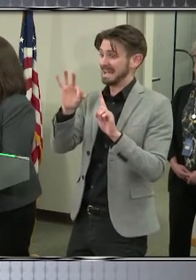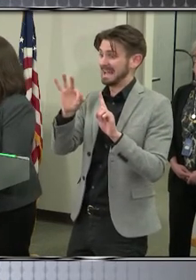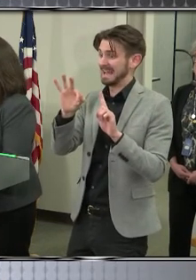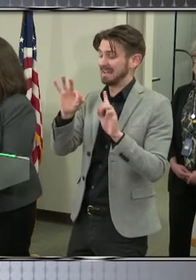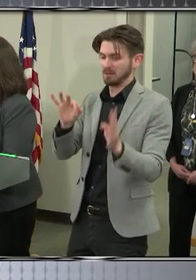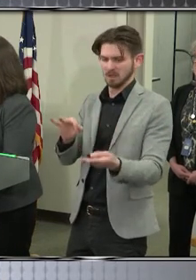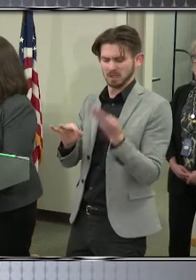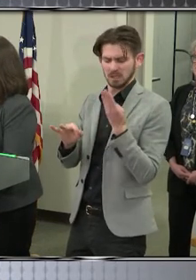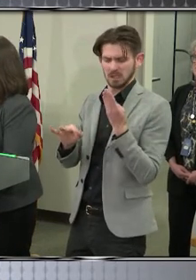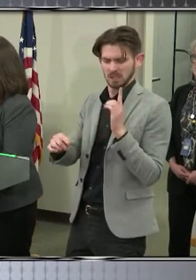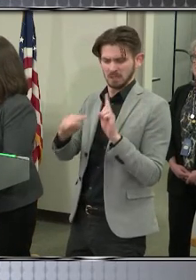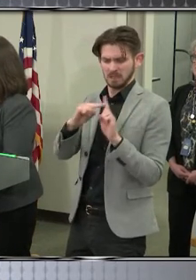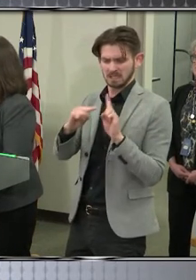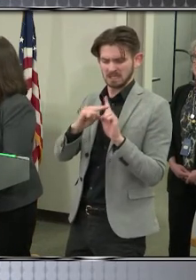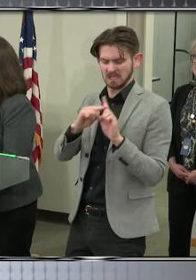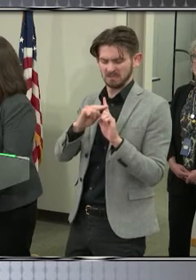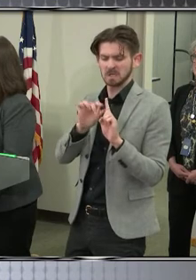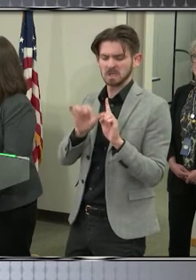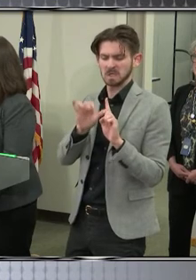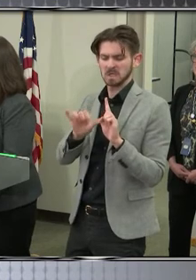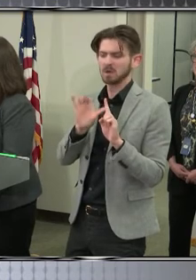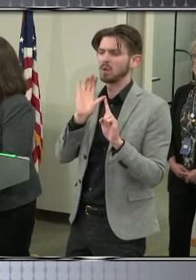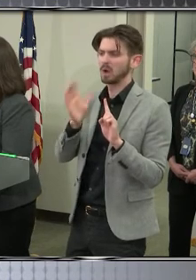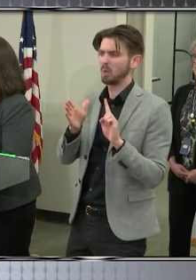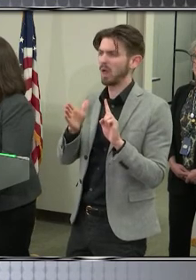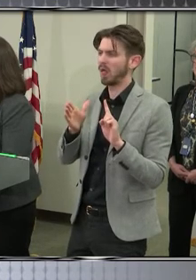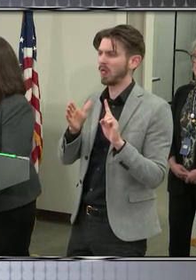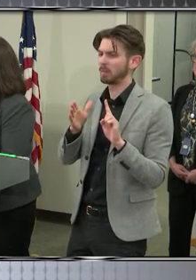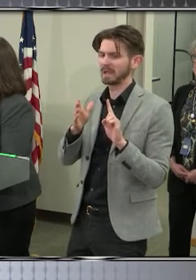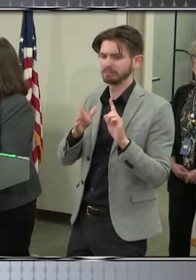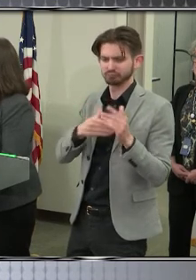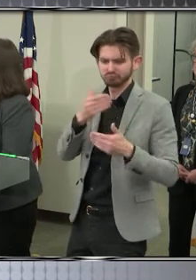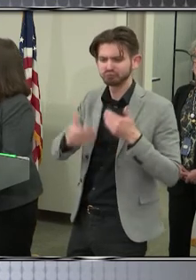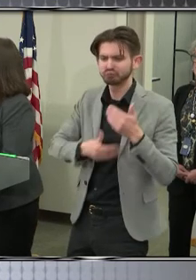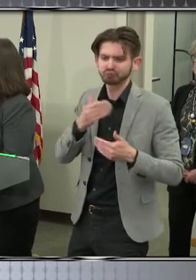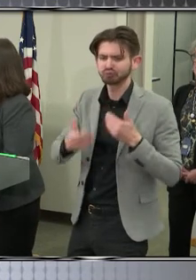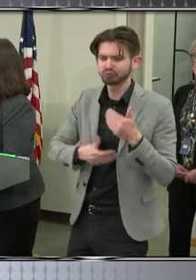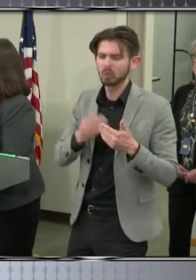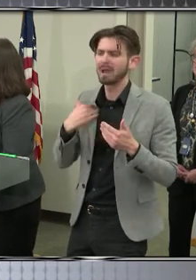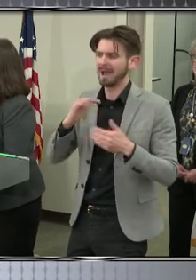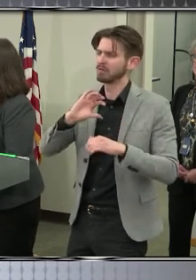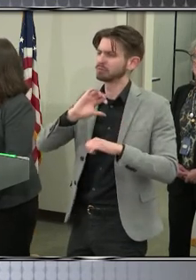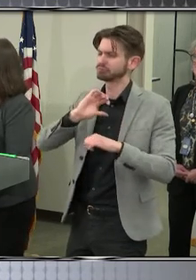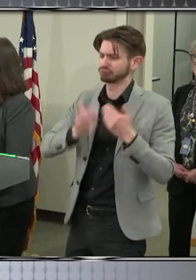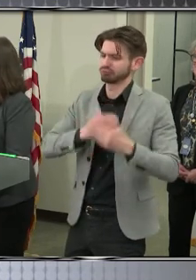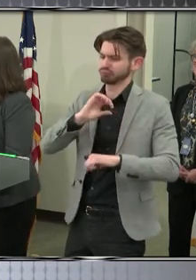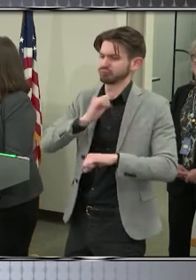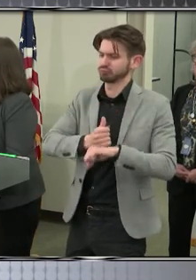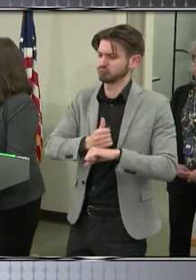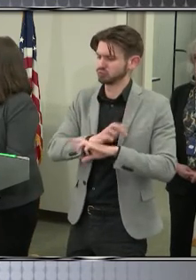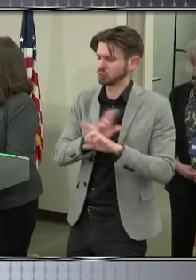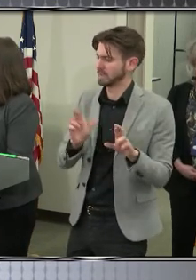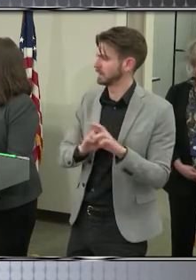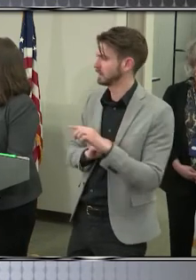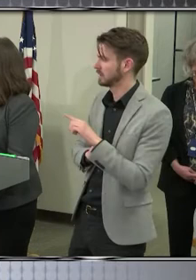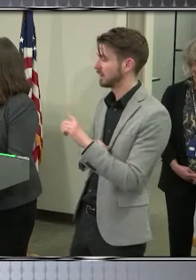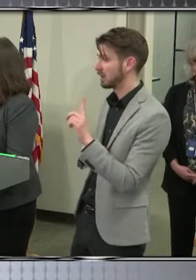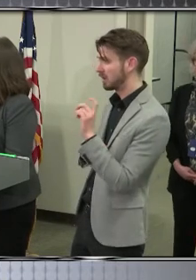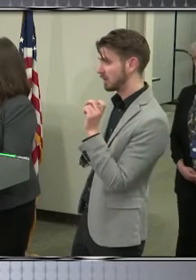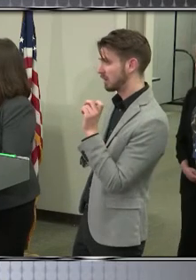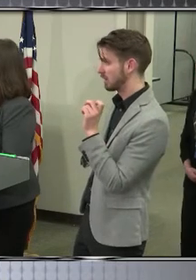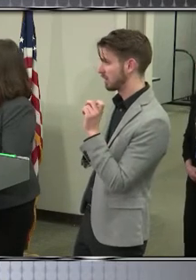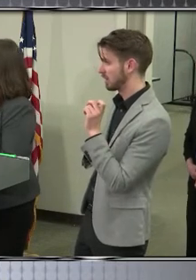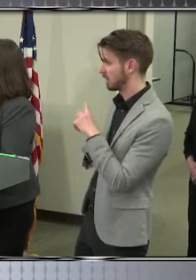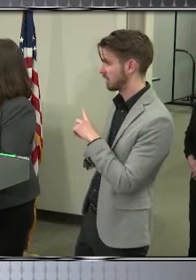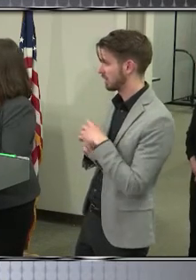come back positive, we will be taking action on that. But have you done any testing here in El Paso County? So we are not speaking